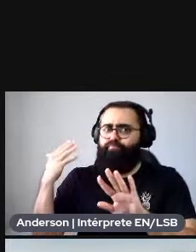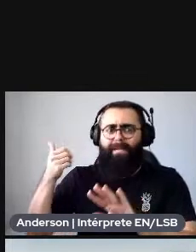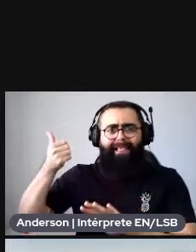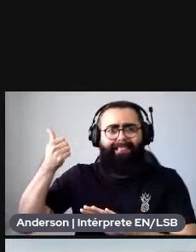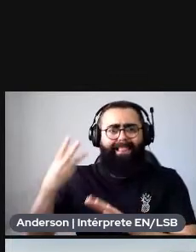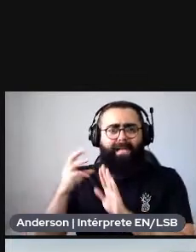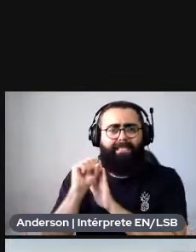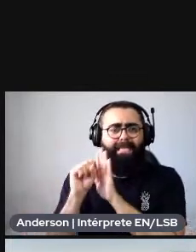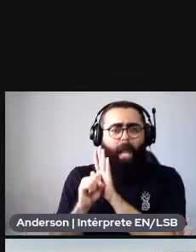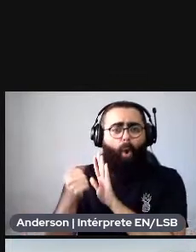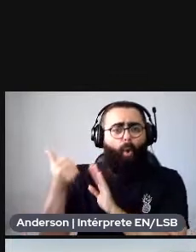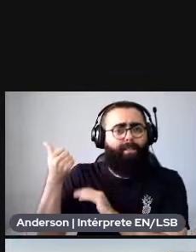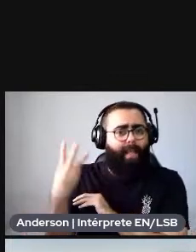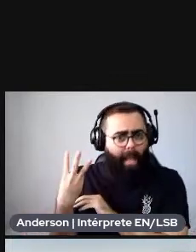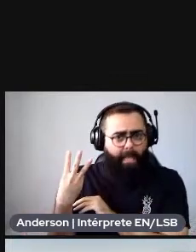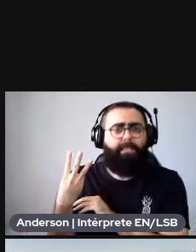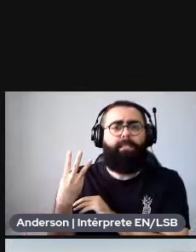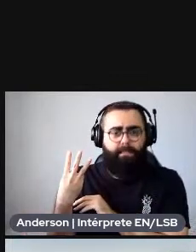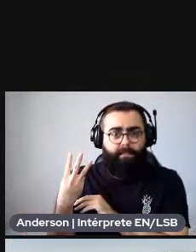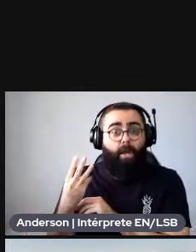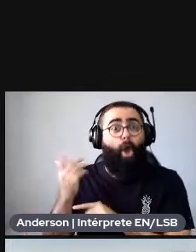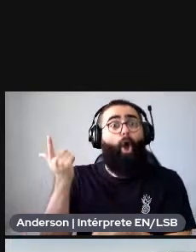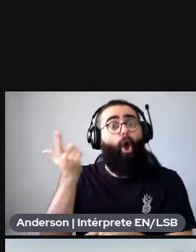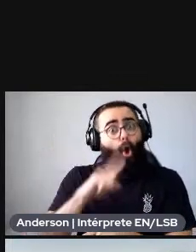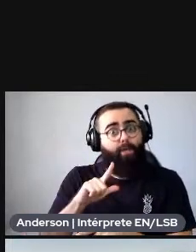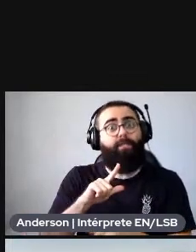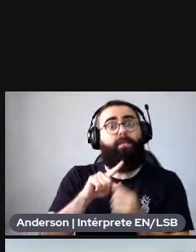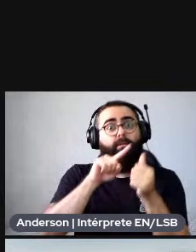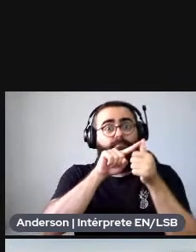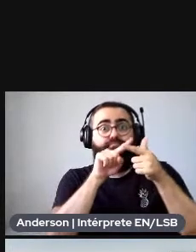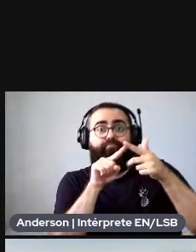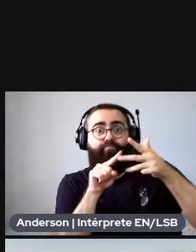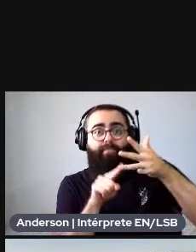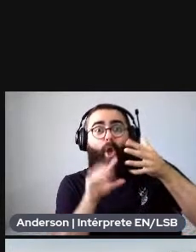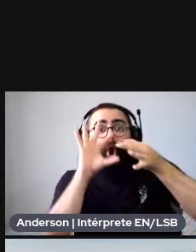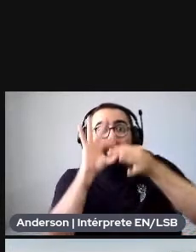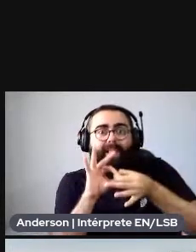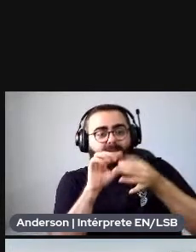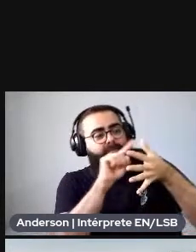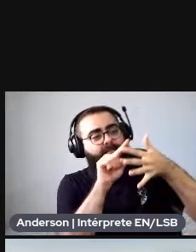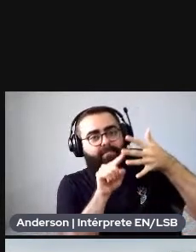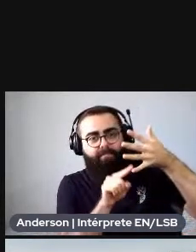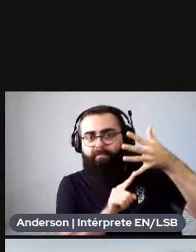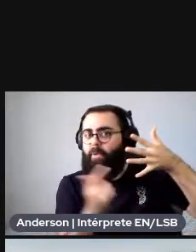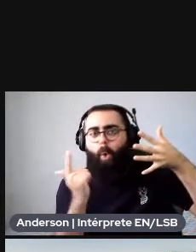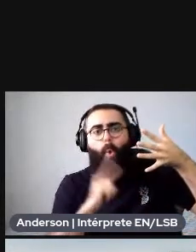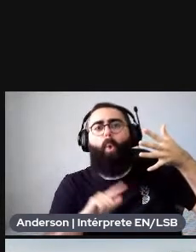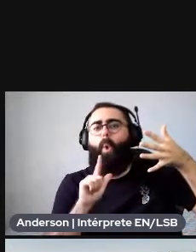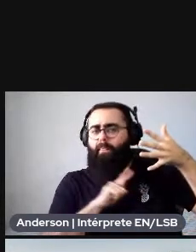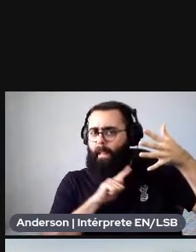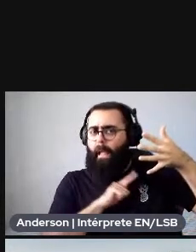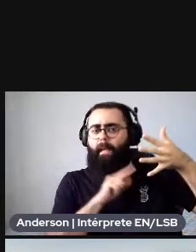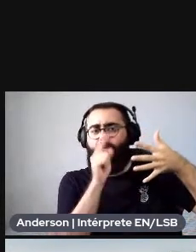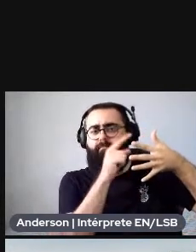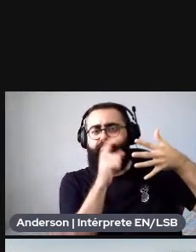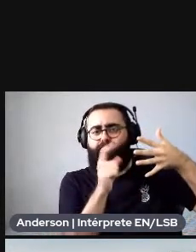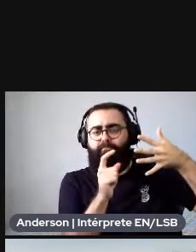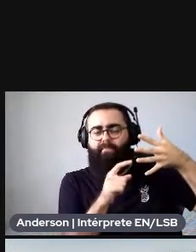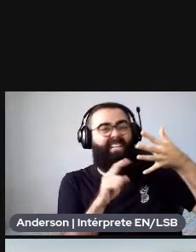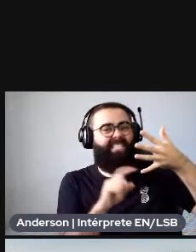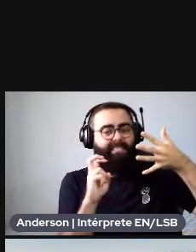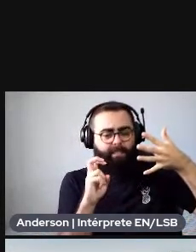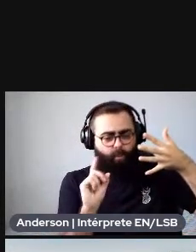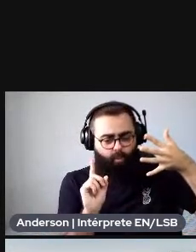reaches stage 5, so even as an inchoative auxiliary already in medieval Spanish. So